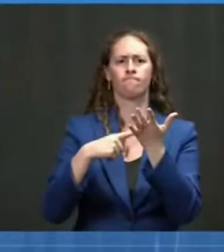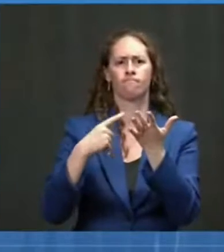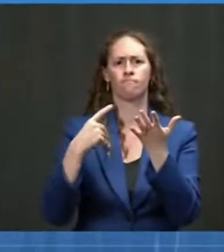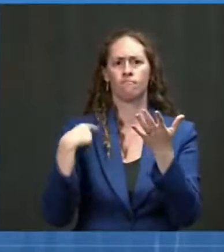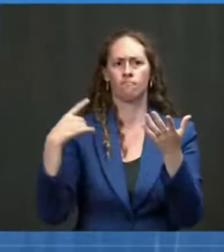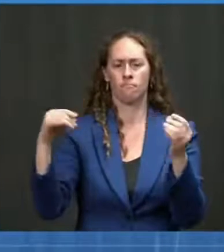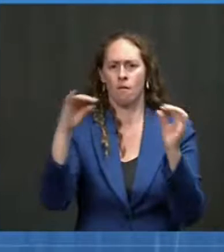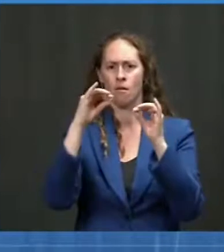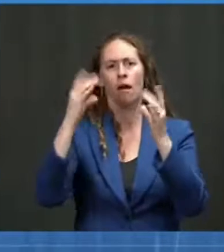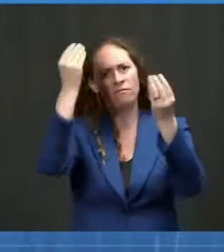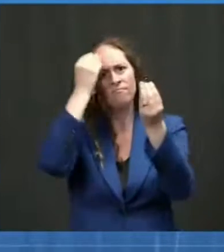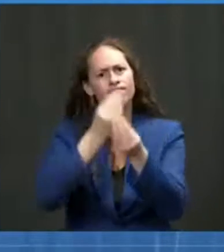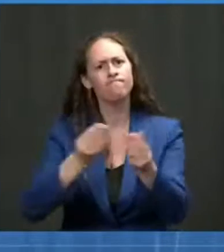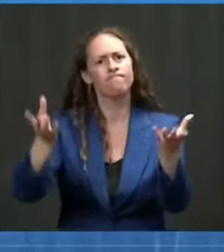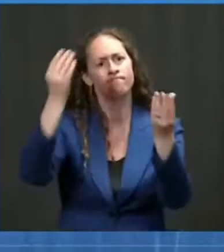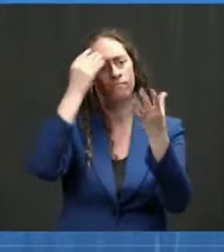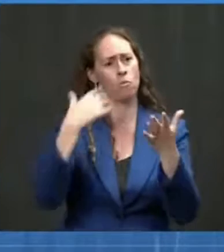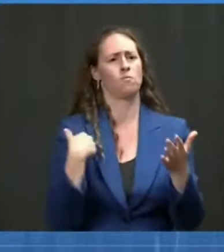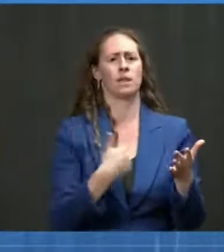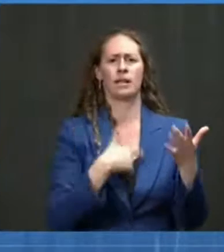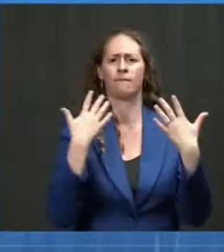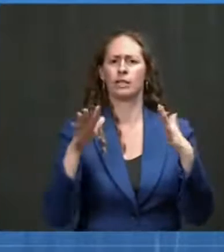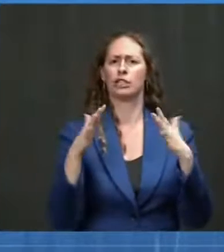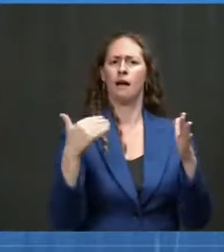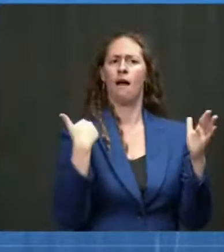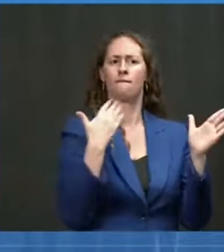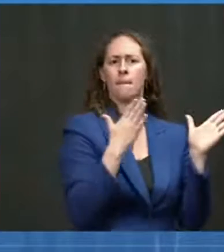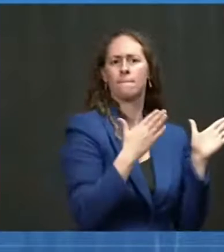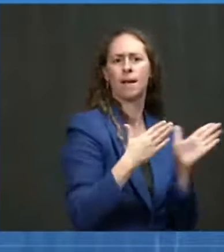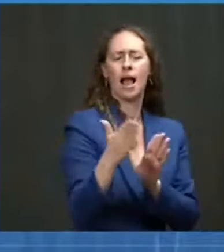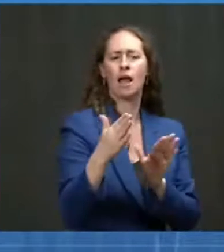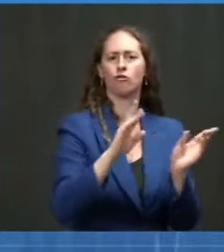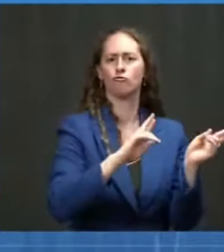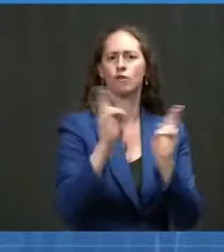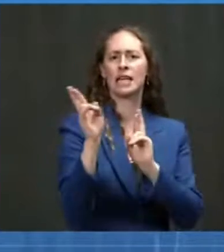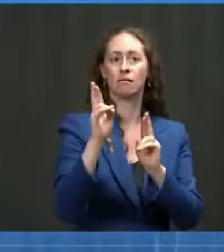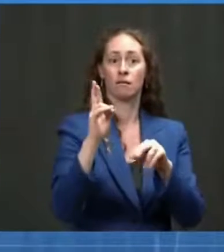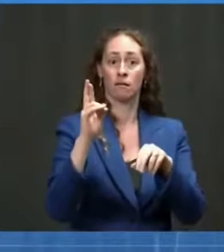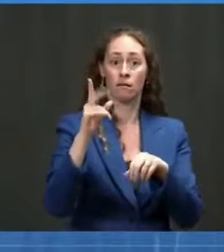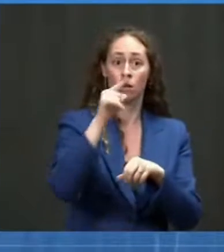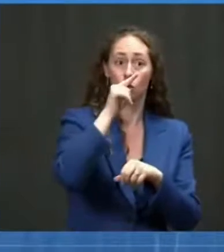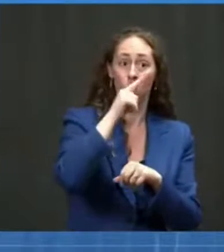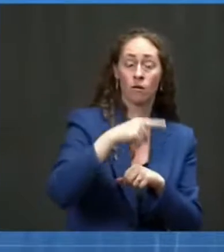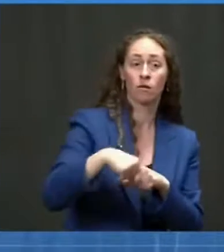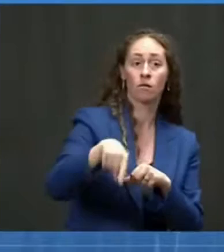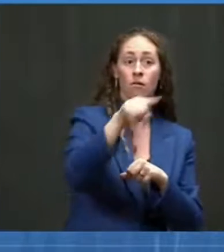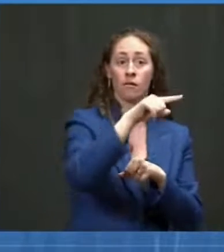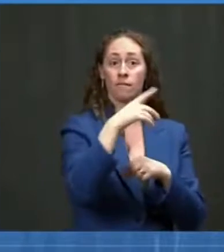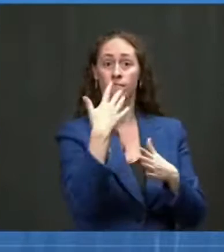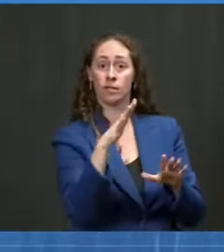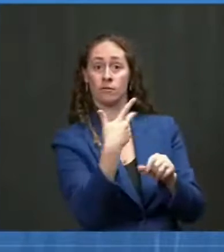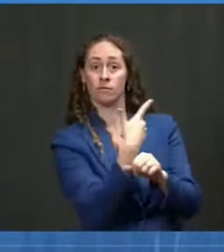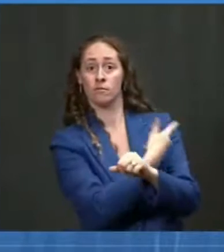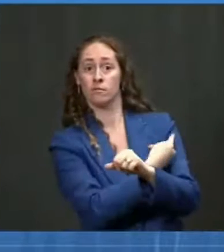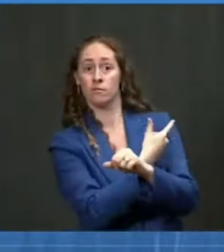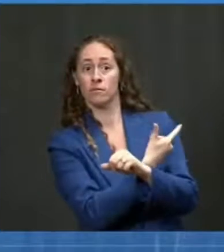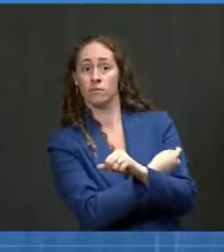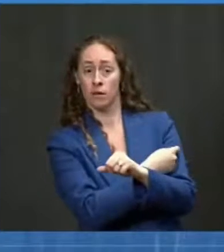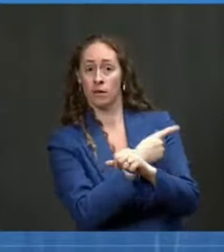a plan for how to make sure that the protection people still have today from the vaccine will continue in the